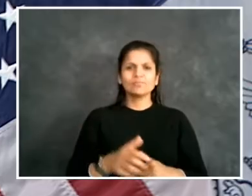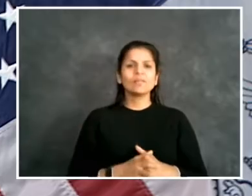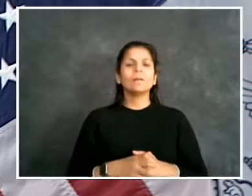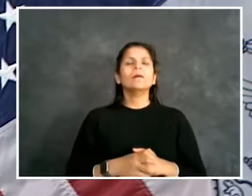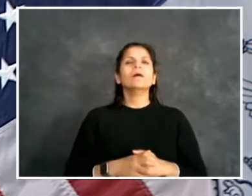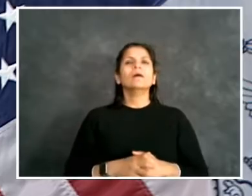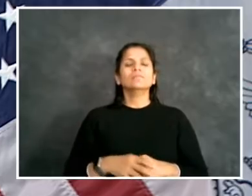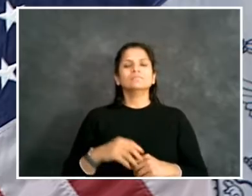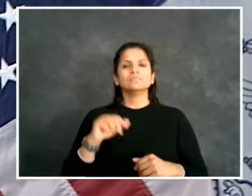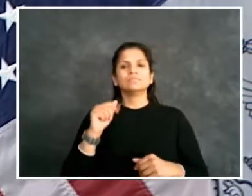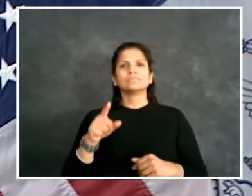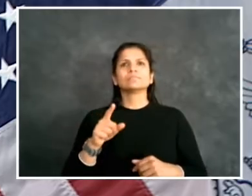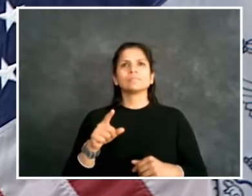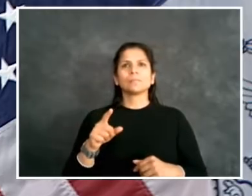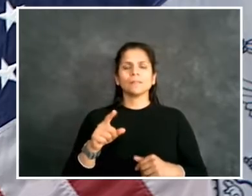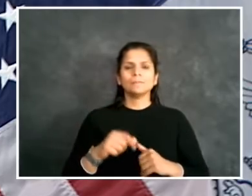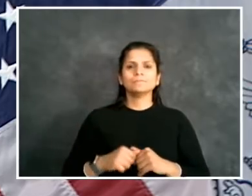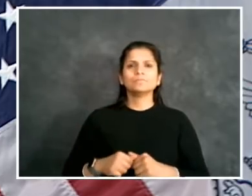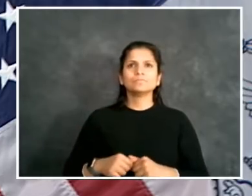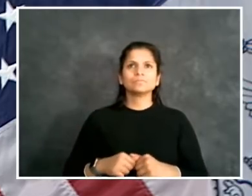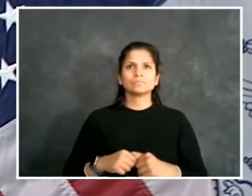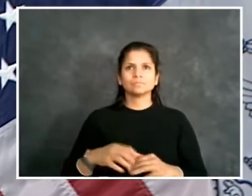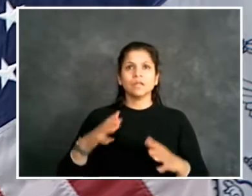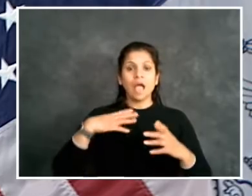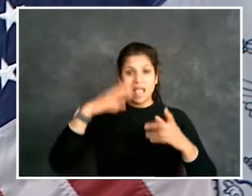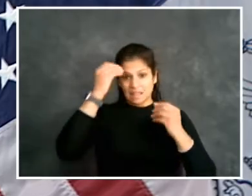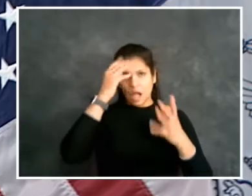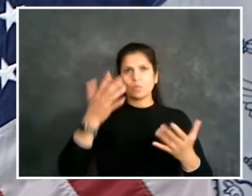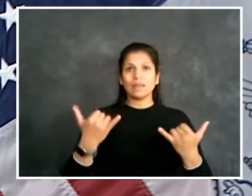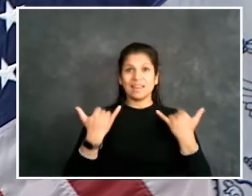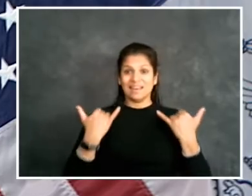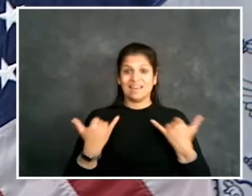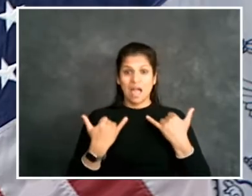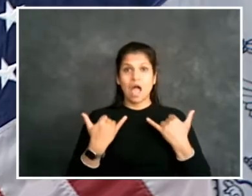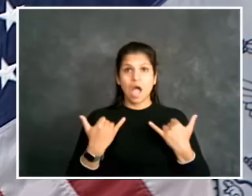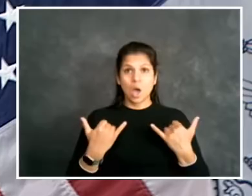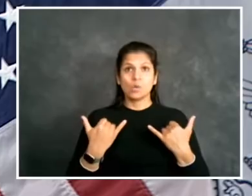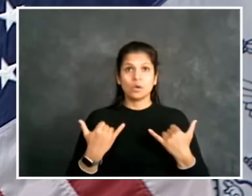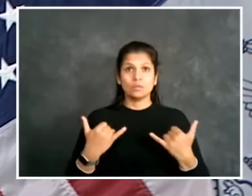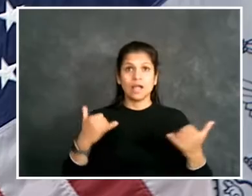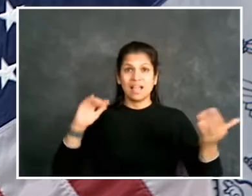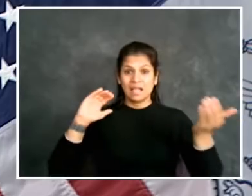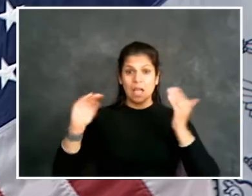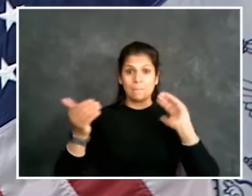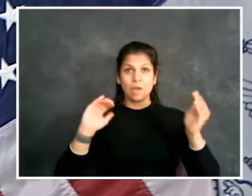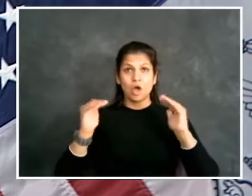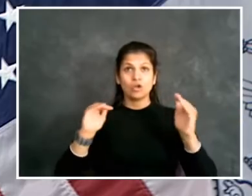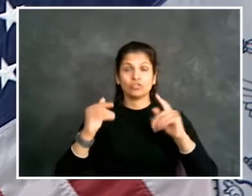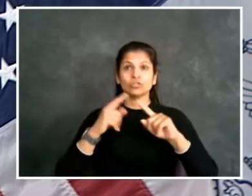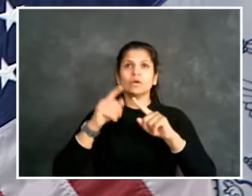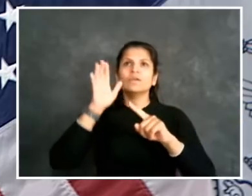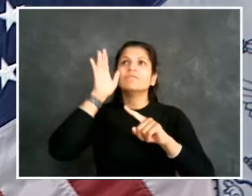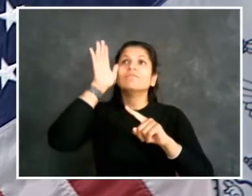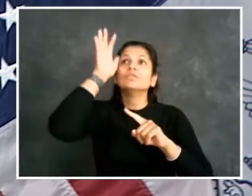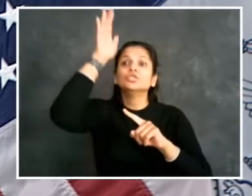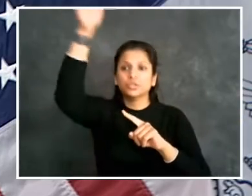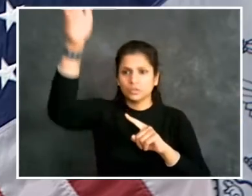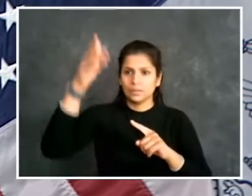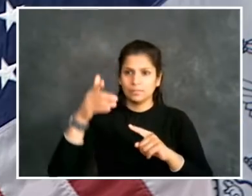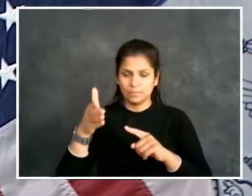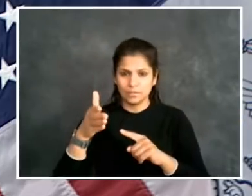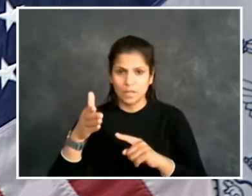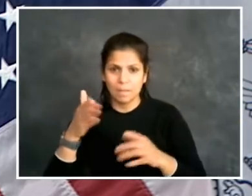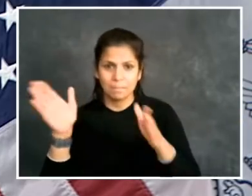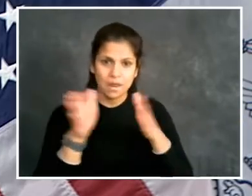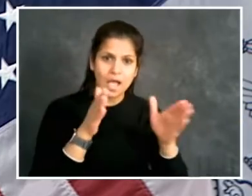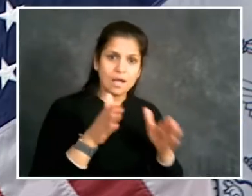on a continuum. So I want to tell you where we are now versus where we're going. I don't have the exact numbers in front of me. Our team will get them to you, but it's a great question because